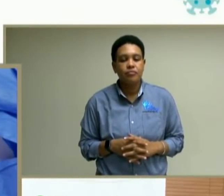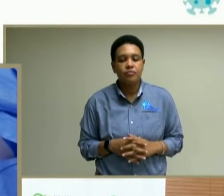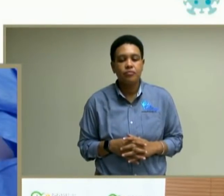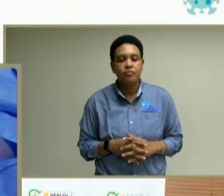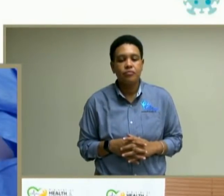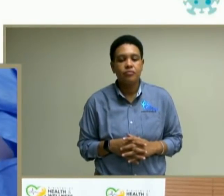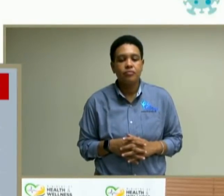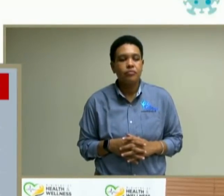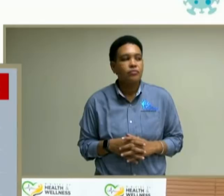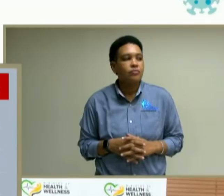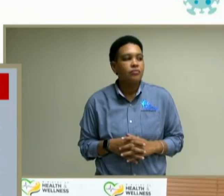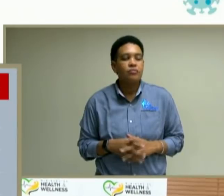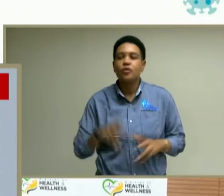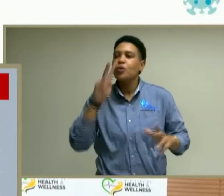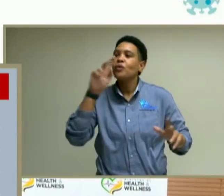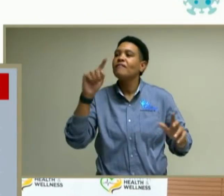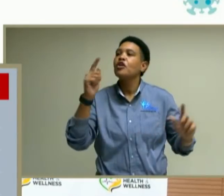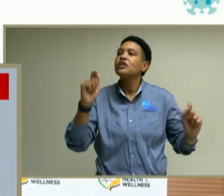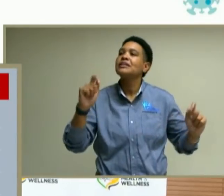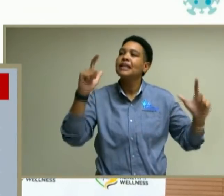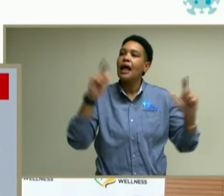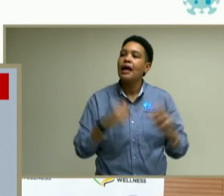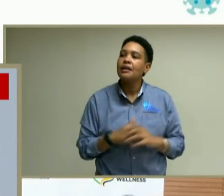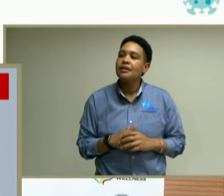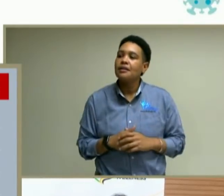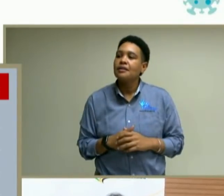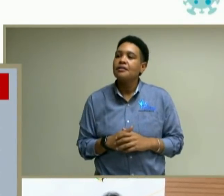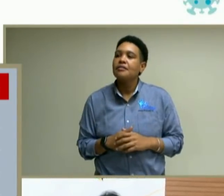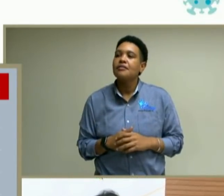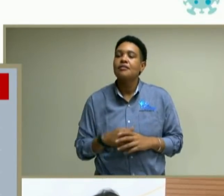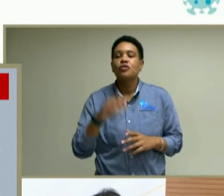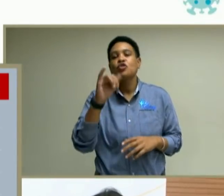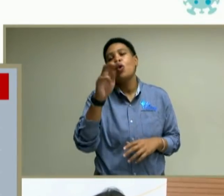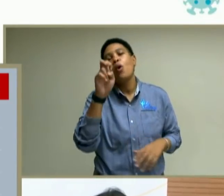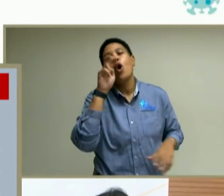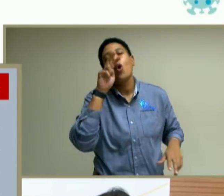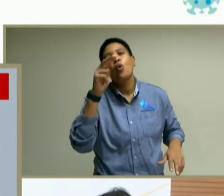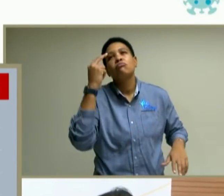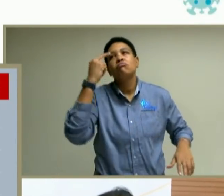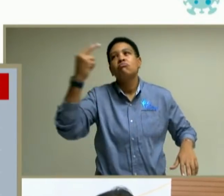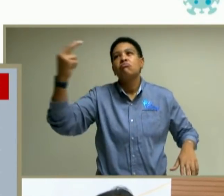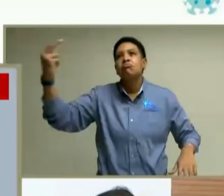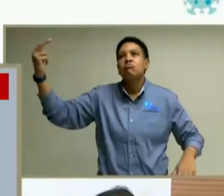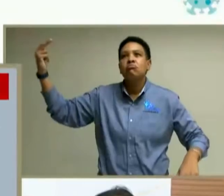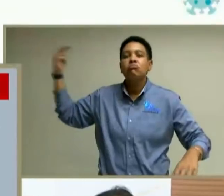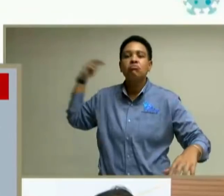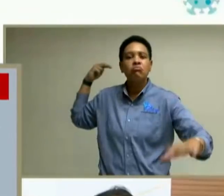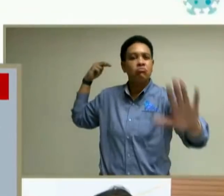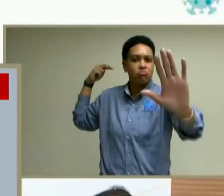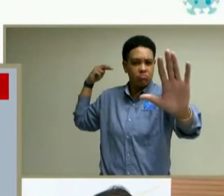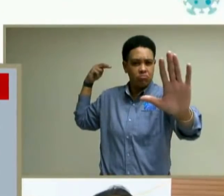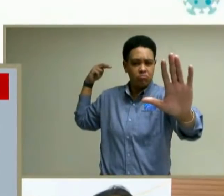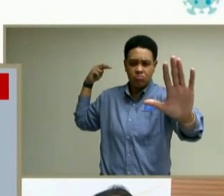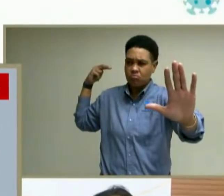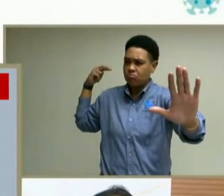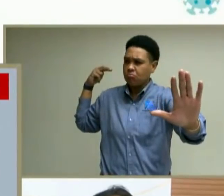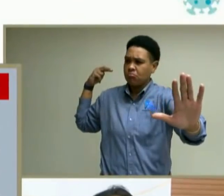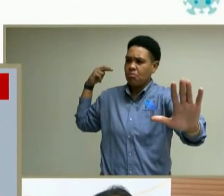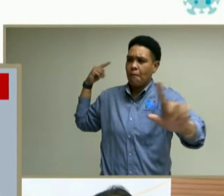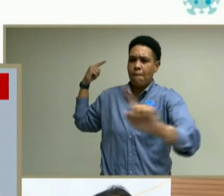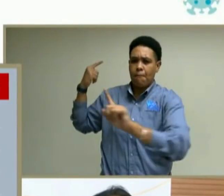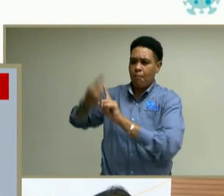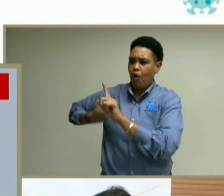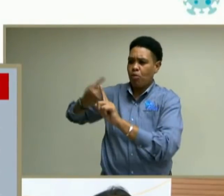Let's look at the first slide. All right, so we just want to look back again at what across the